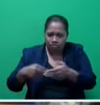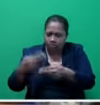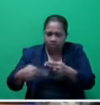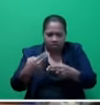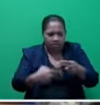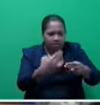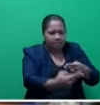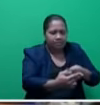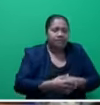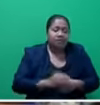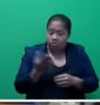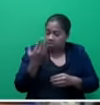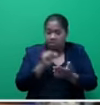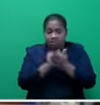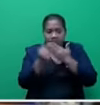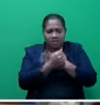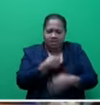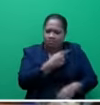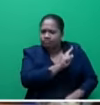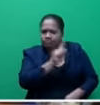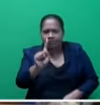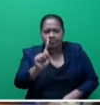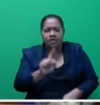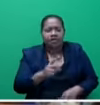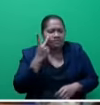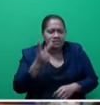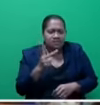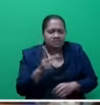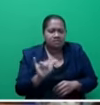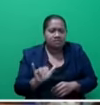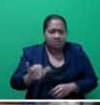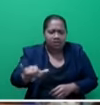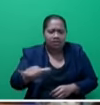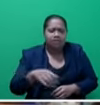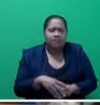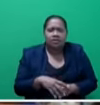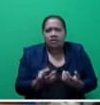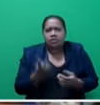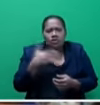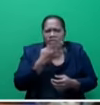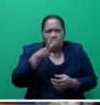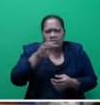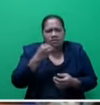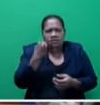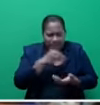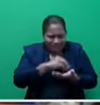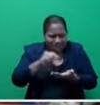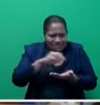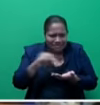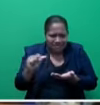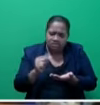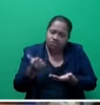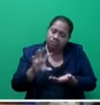last September during my visit to the Assawas, a total of 240 fruit tree seedlings were distributed in 5 villages of